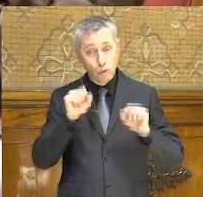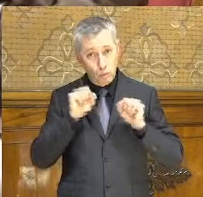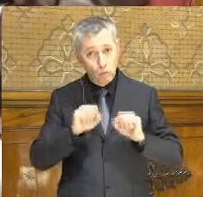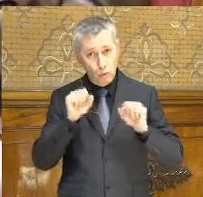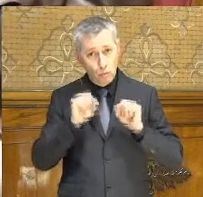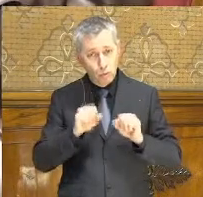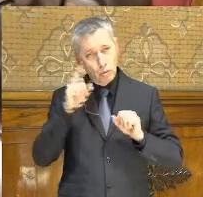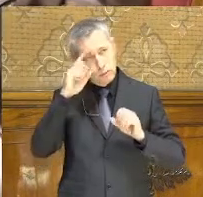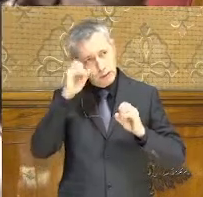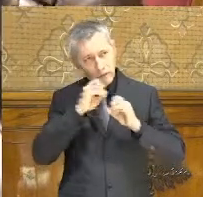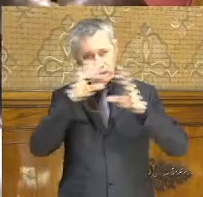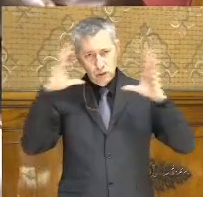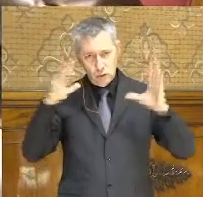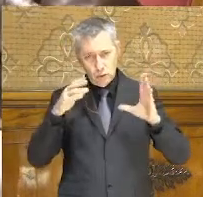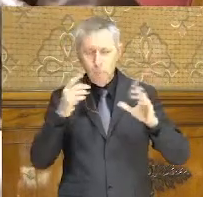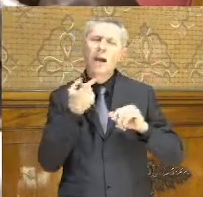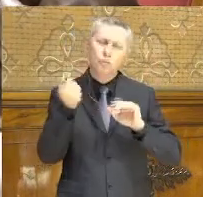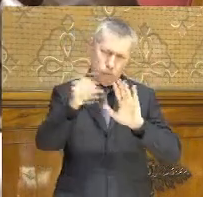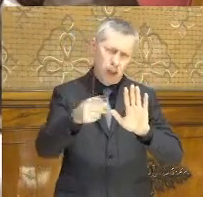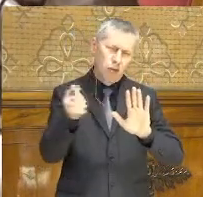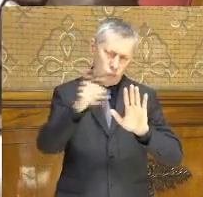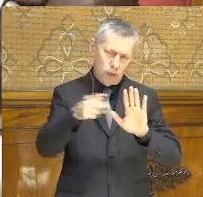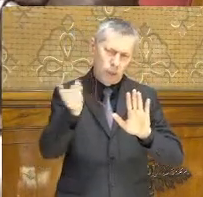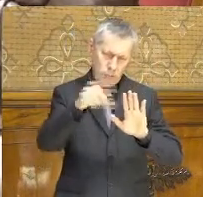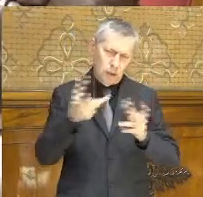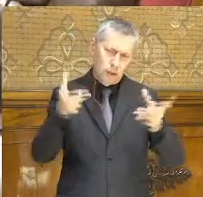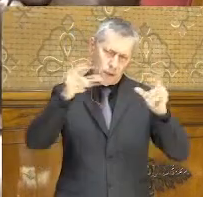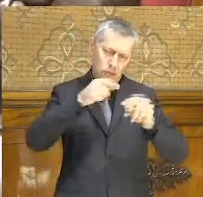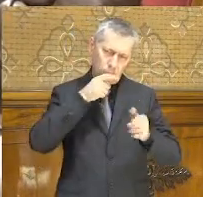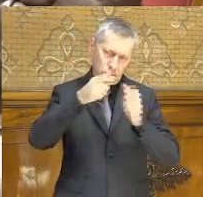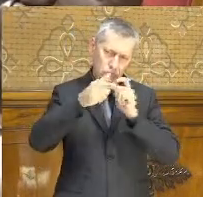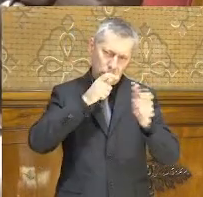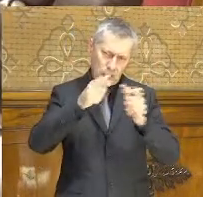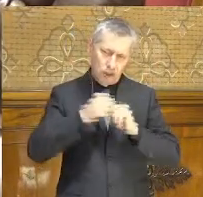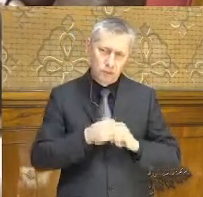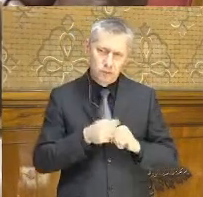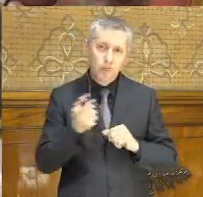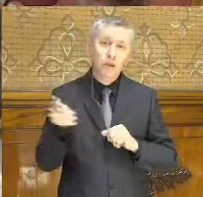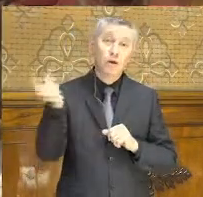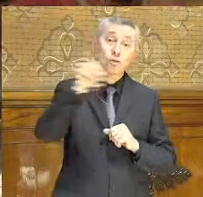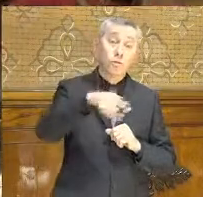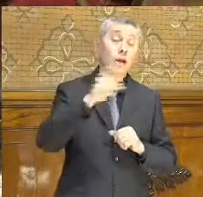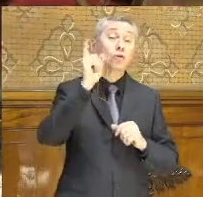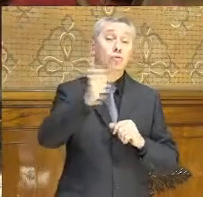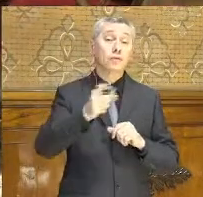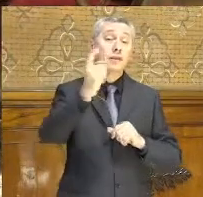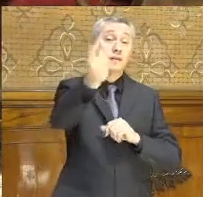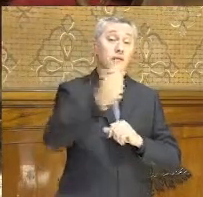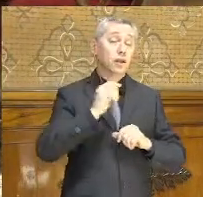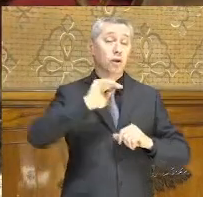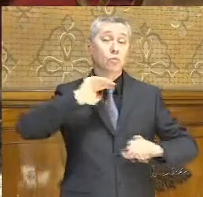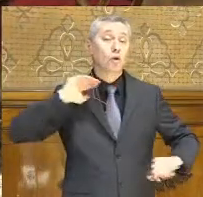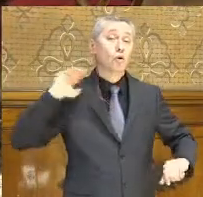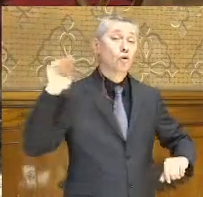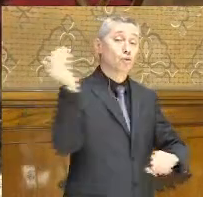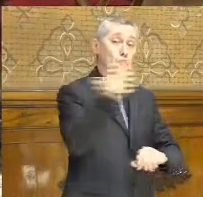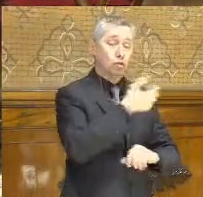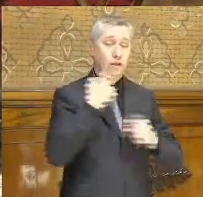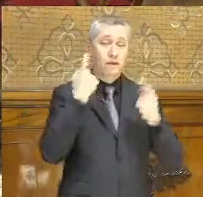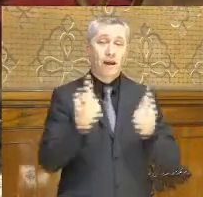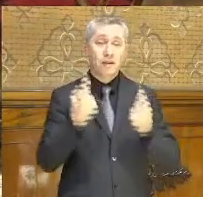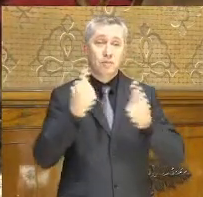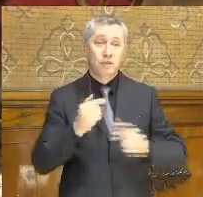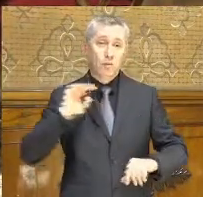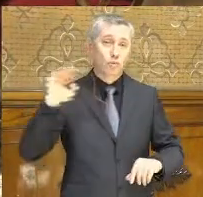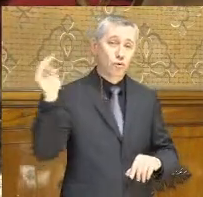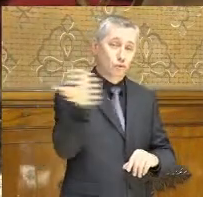Okay. But we can talk tomorrow. Okay. Well, thanks everybody for coming. I'm very grateful to you, Marzo. Thank you so much. Thank you. Lisa, thank you. Thank so you much.